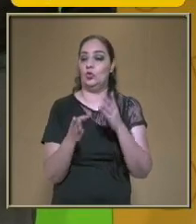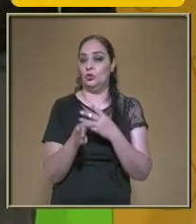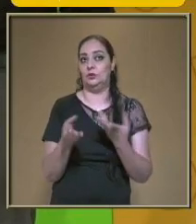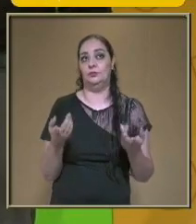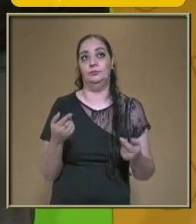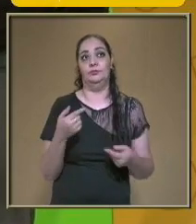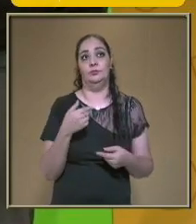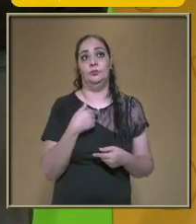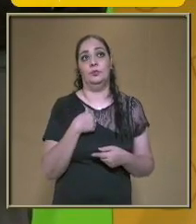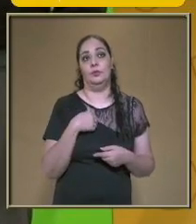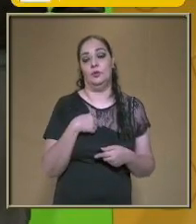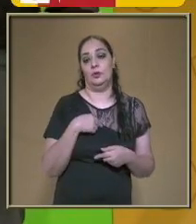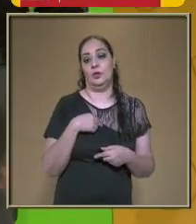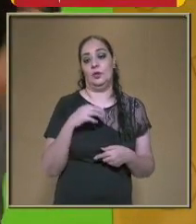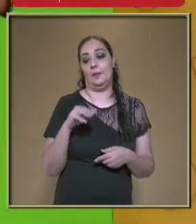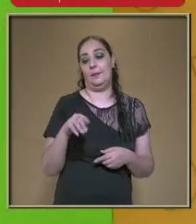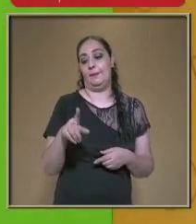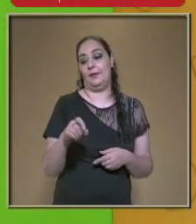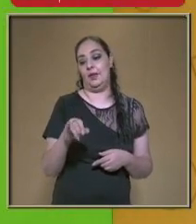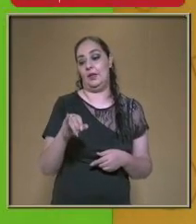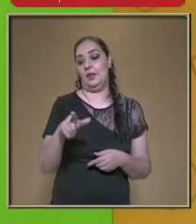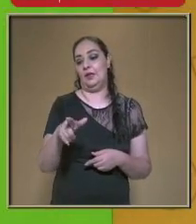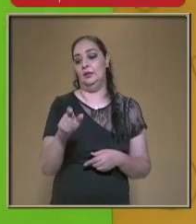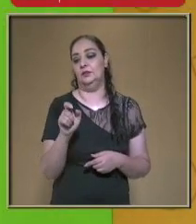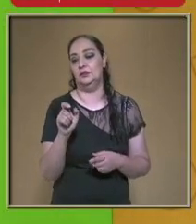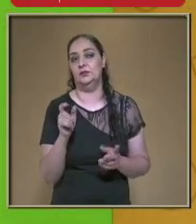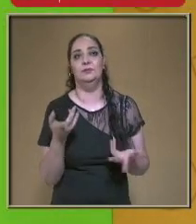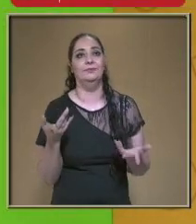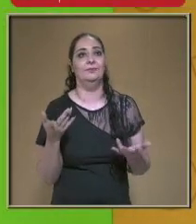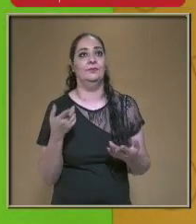I am X. What is this?